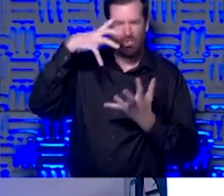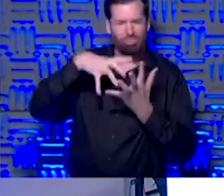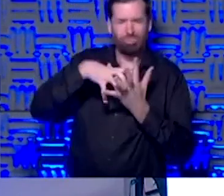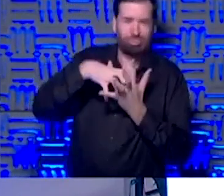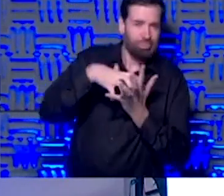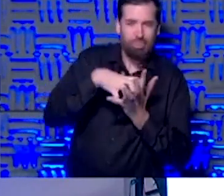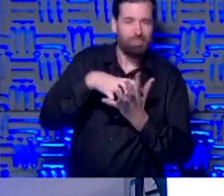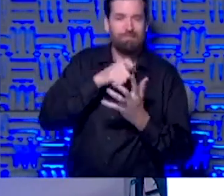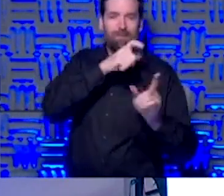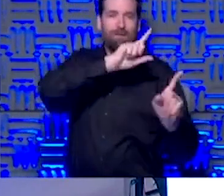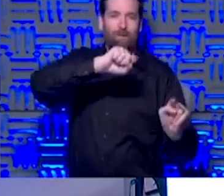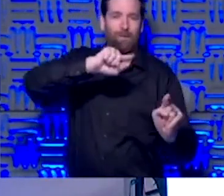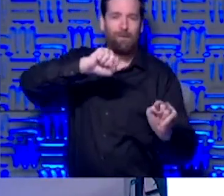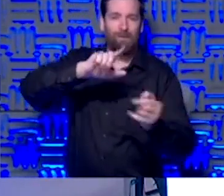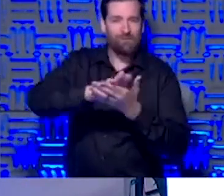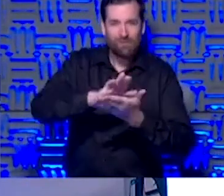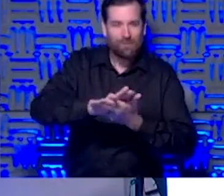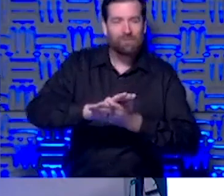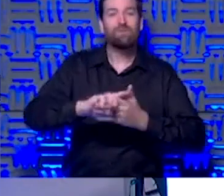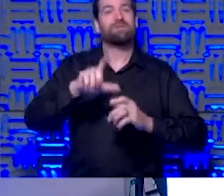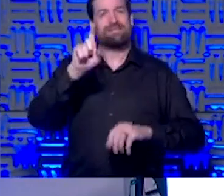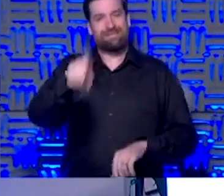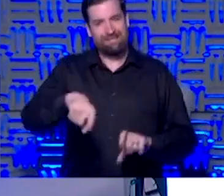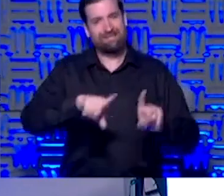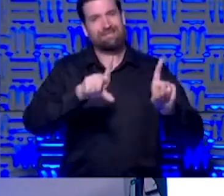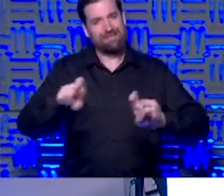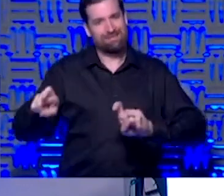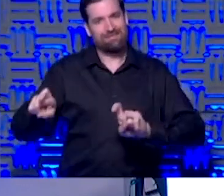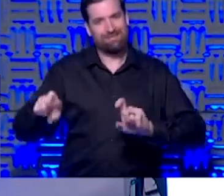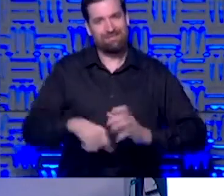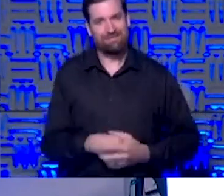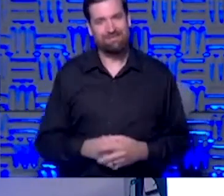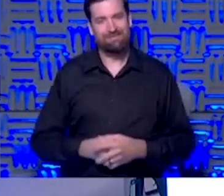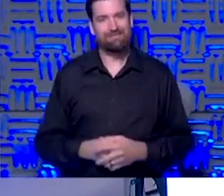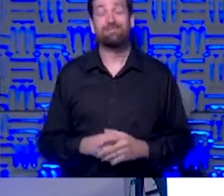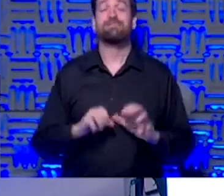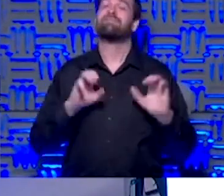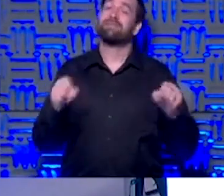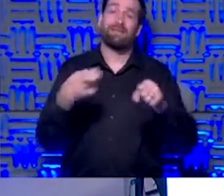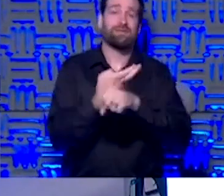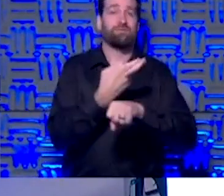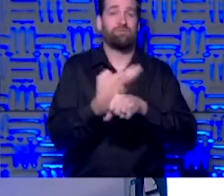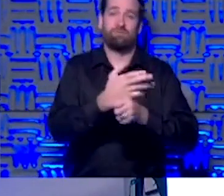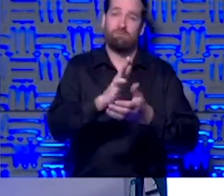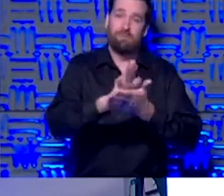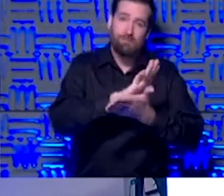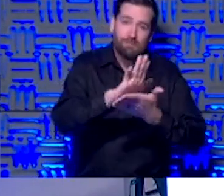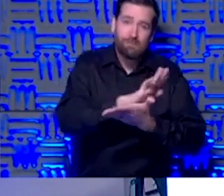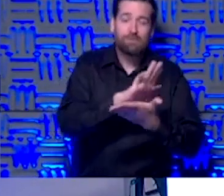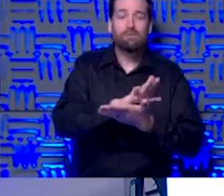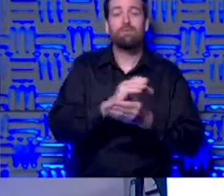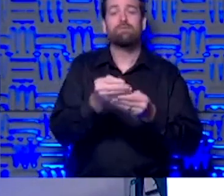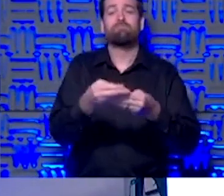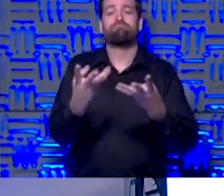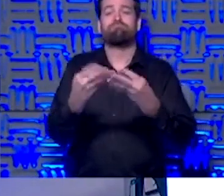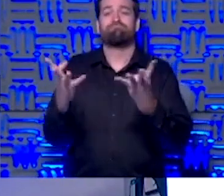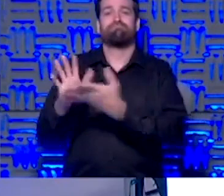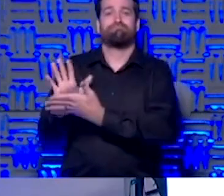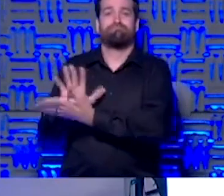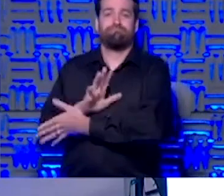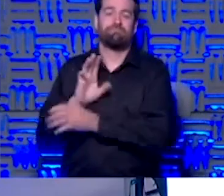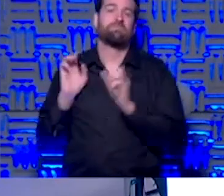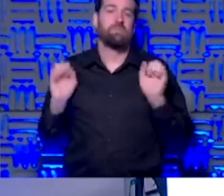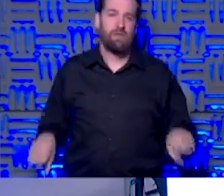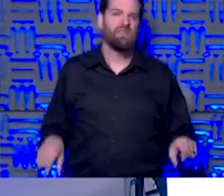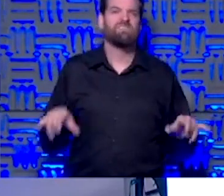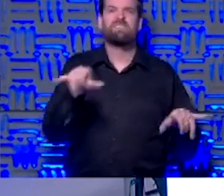not going to school and not having that learning. But you can use the paper tests or the handouts or the sheets. That's not the issue.